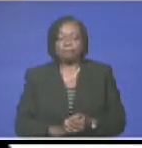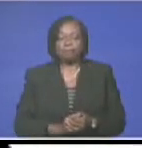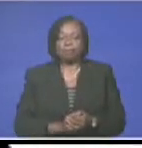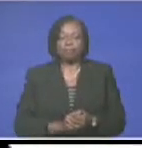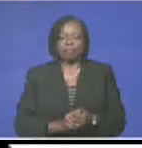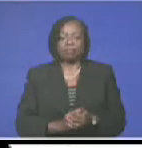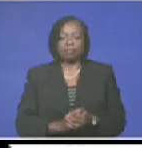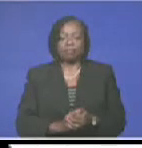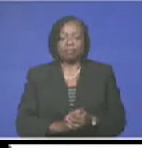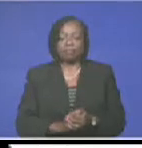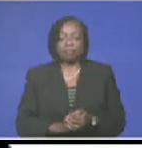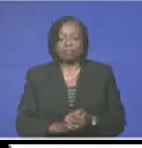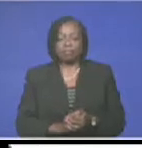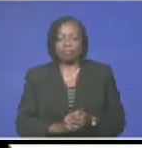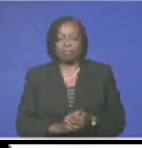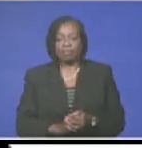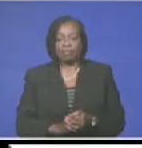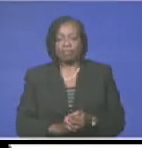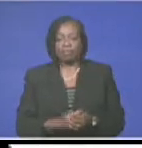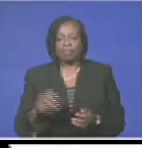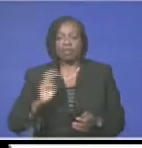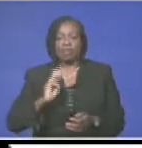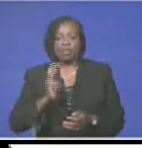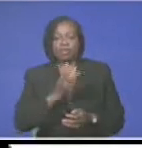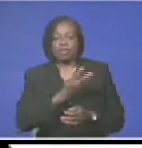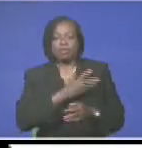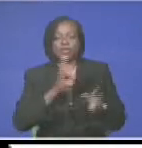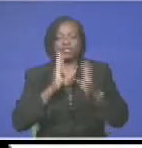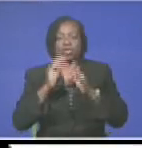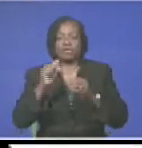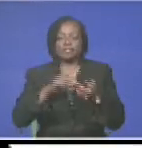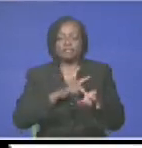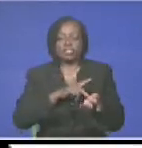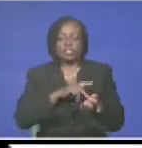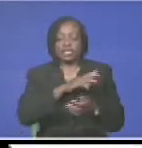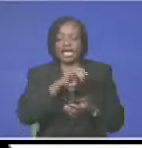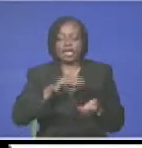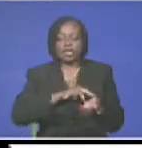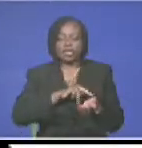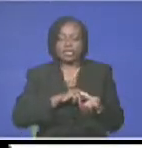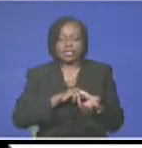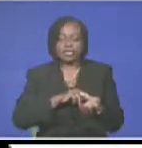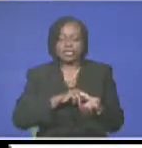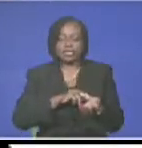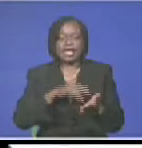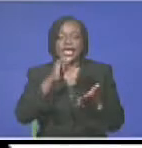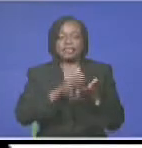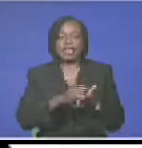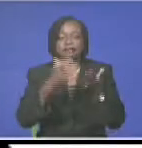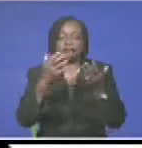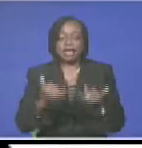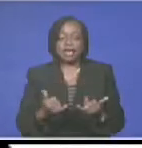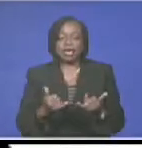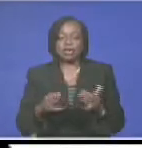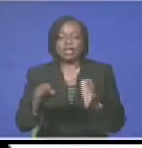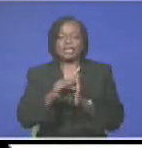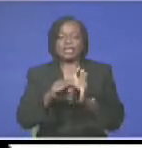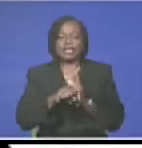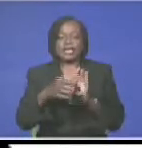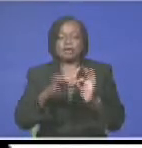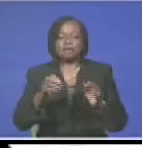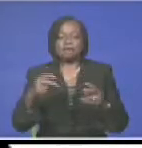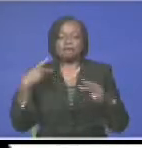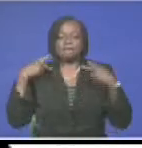with the position proffered by both the physicians and nurses, that the present state of our